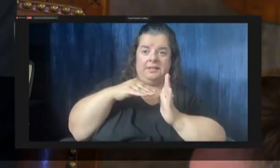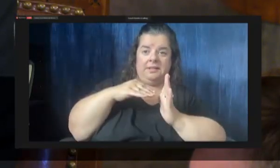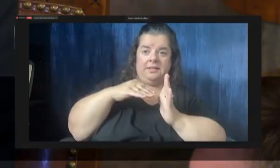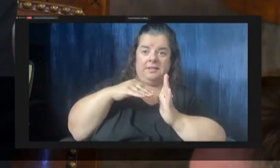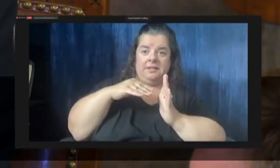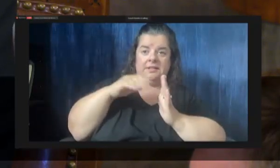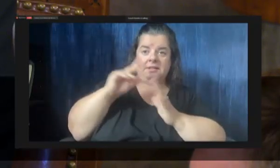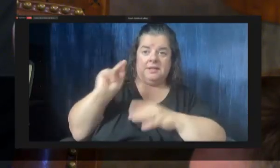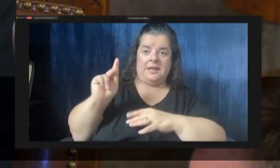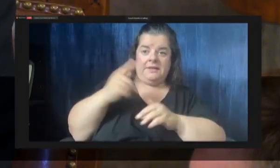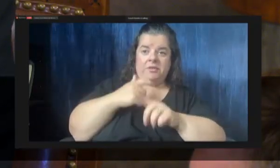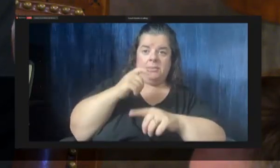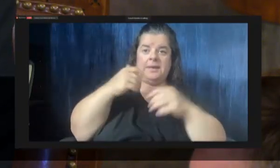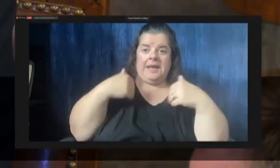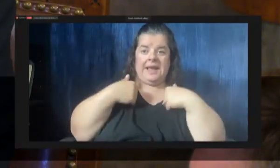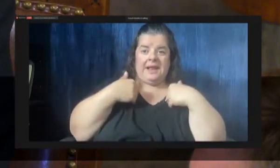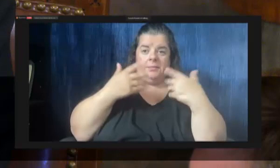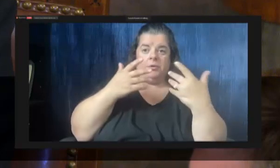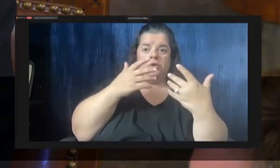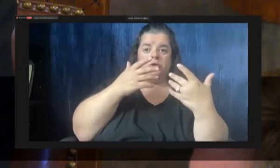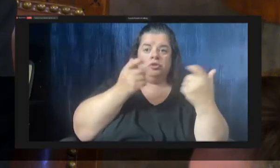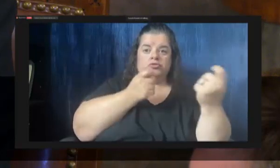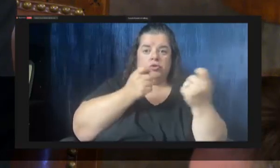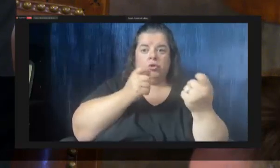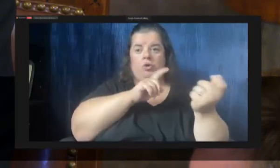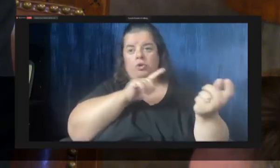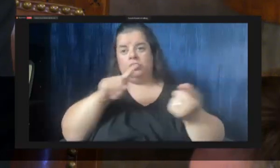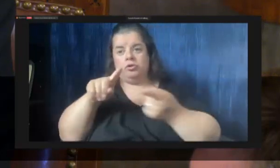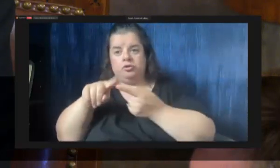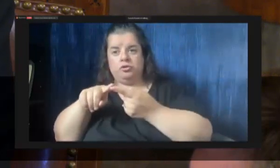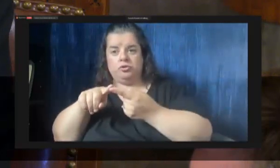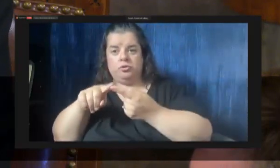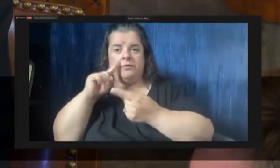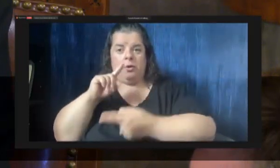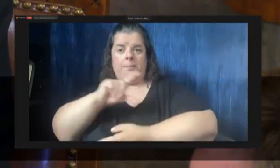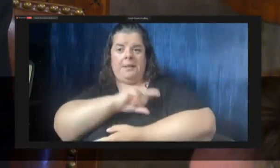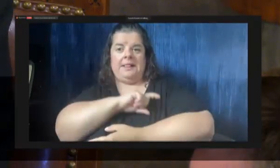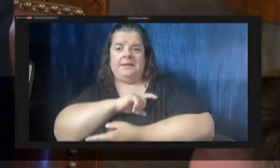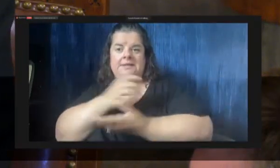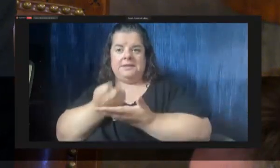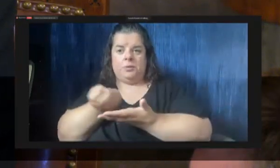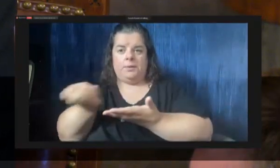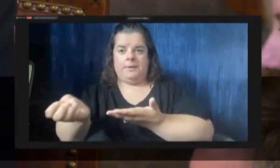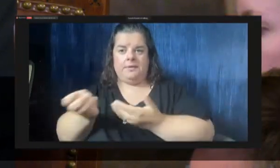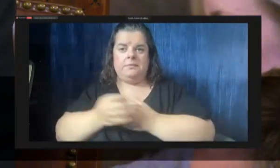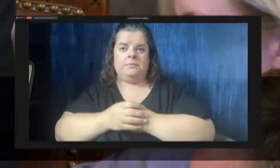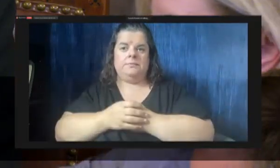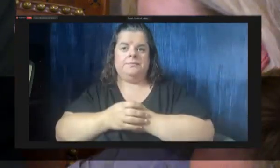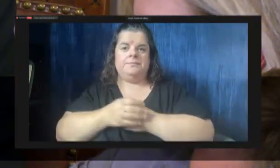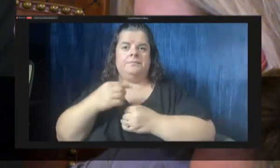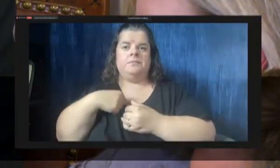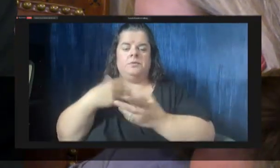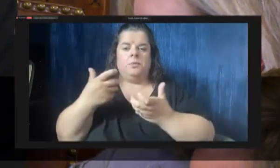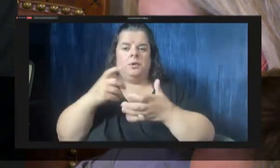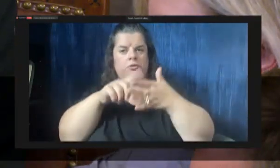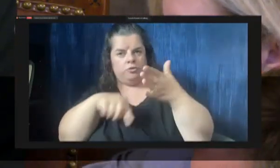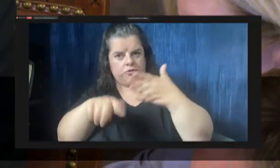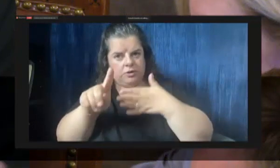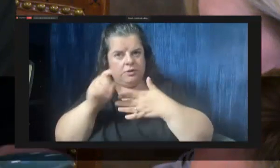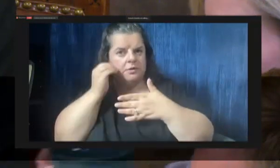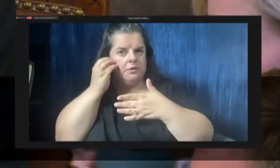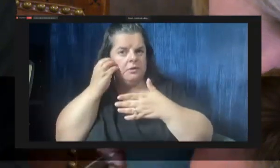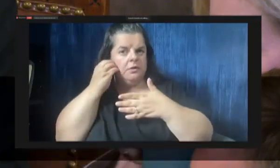control and into something for police equipment. I don't recall. So I just wanted to check in very